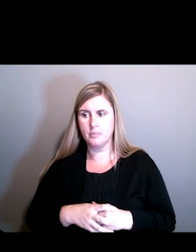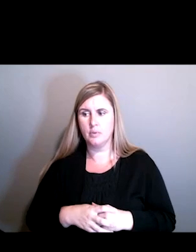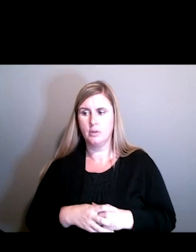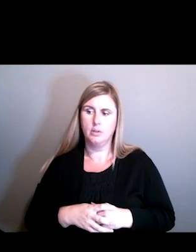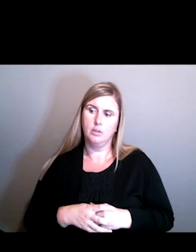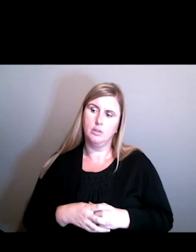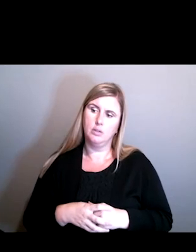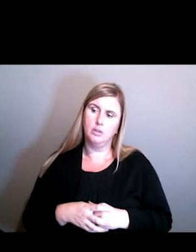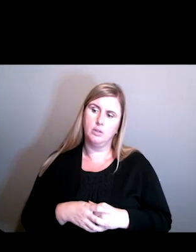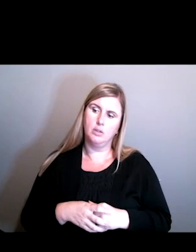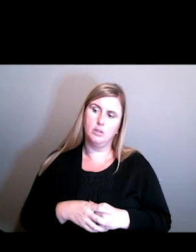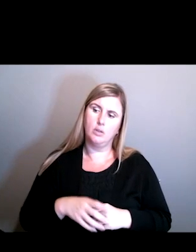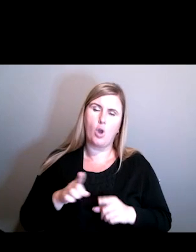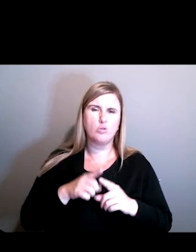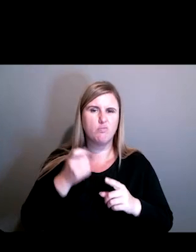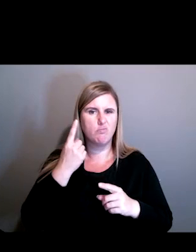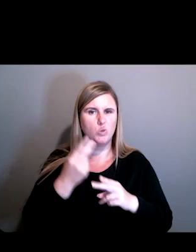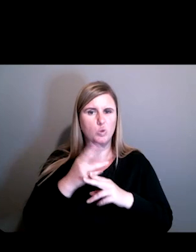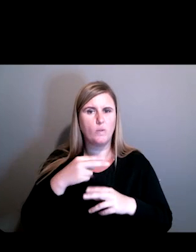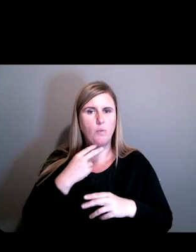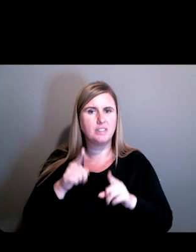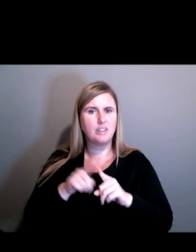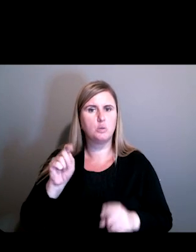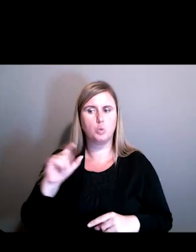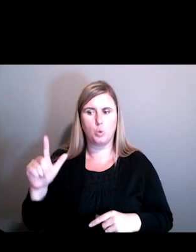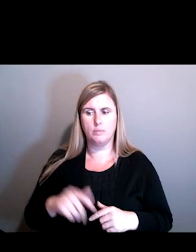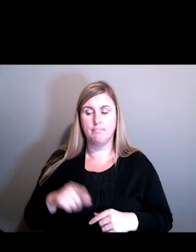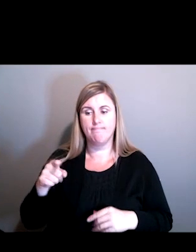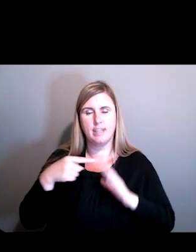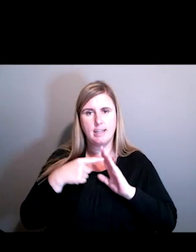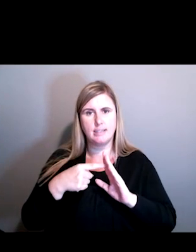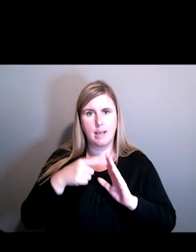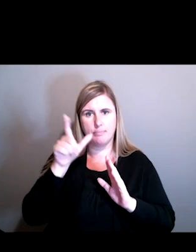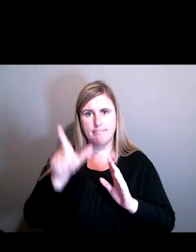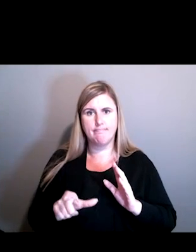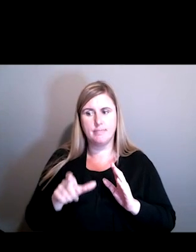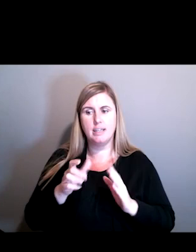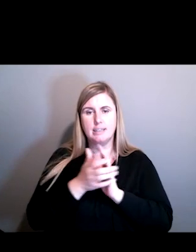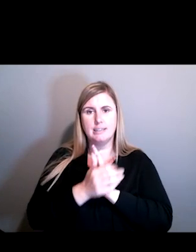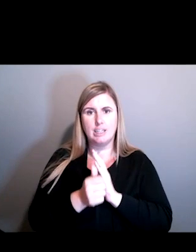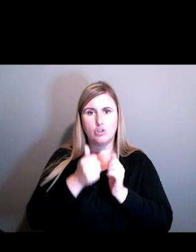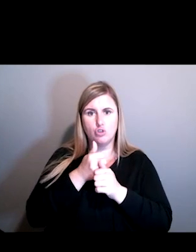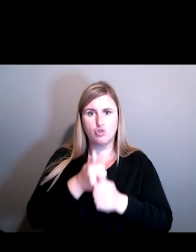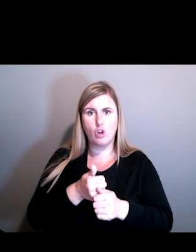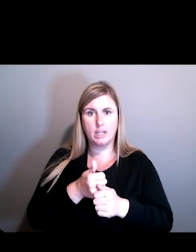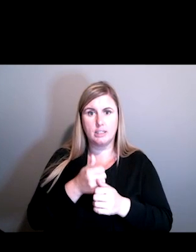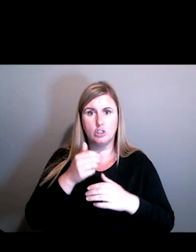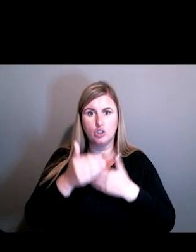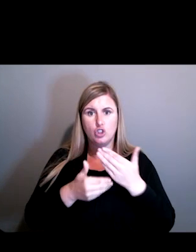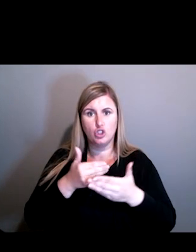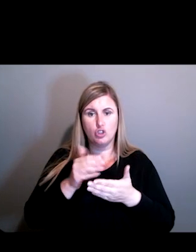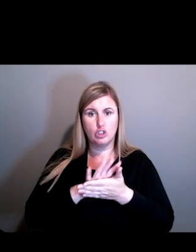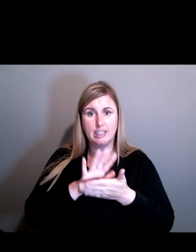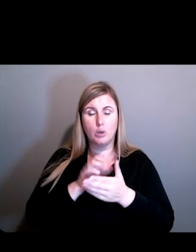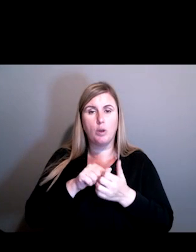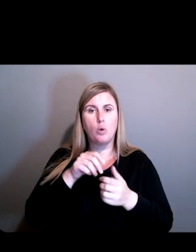also use your voice as that tool. Here is the example of a skill tracking sheet for a Walk With Me program, so you can